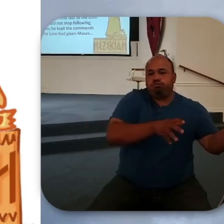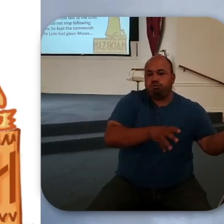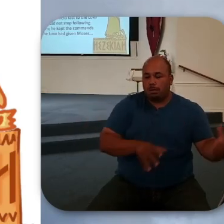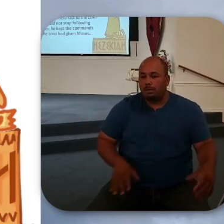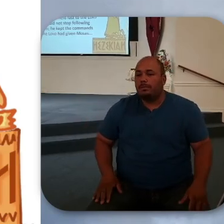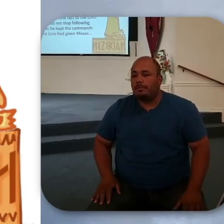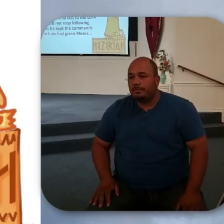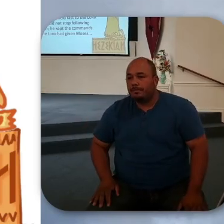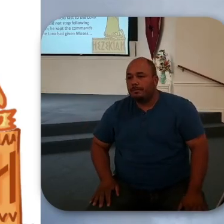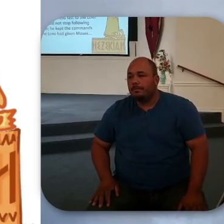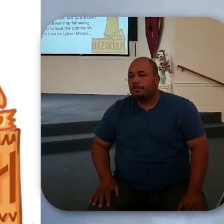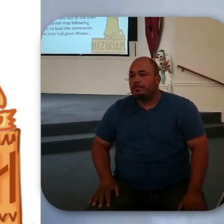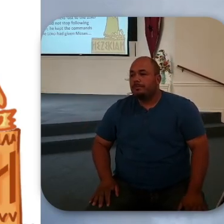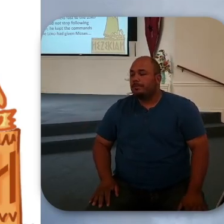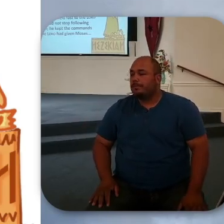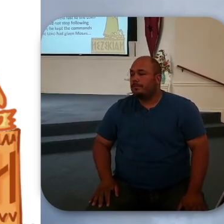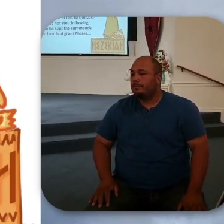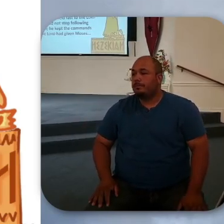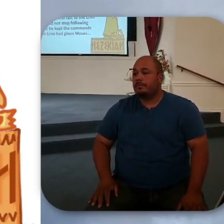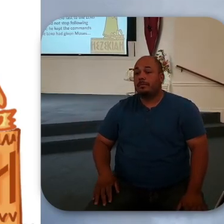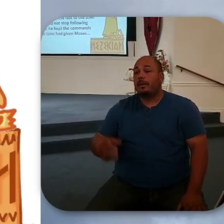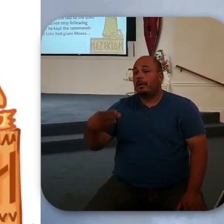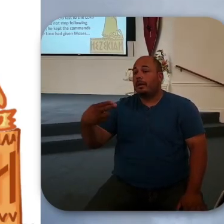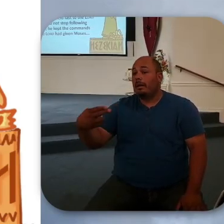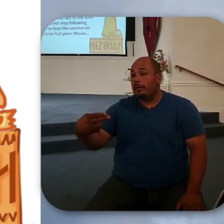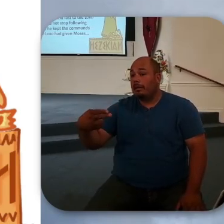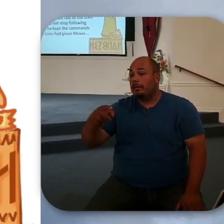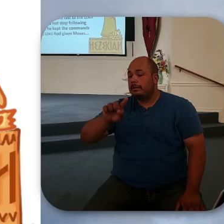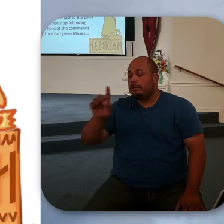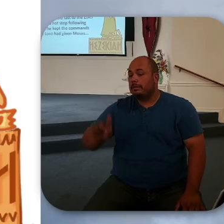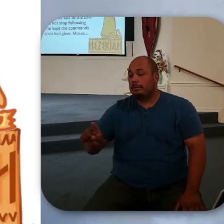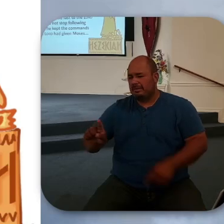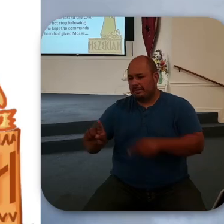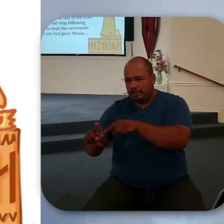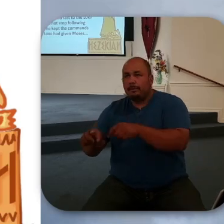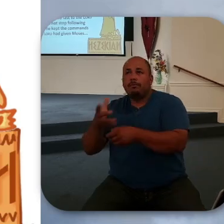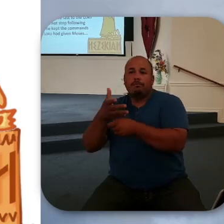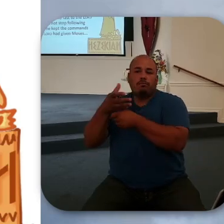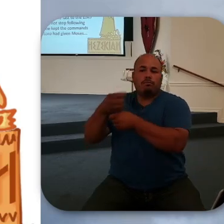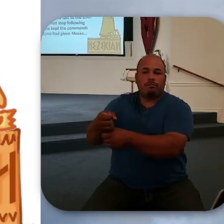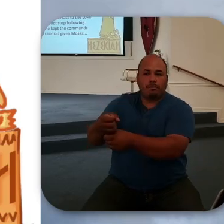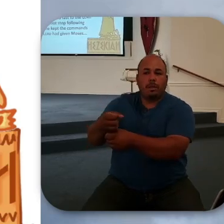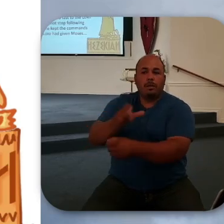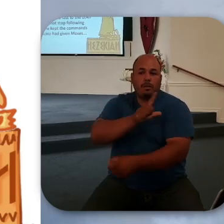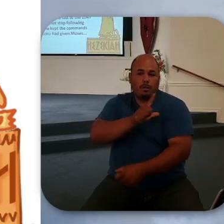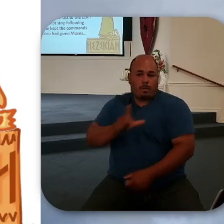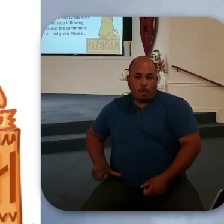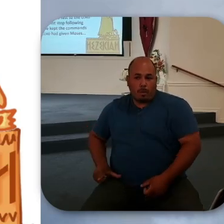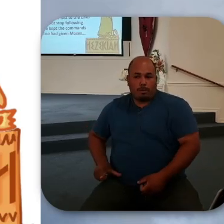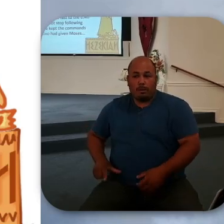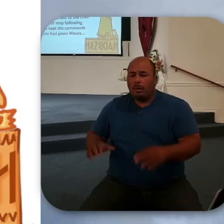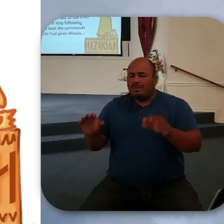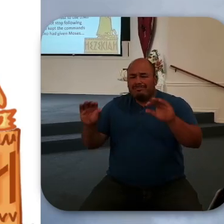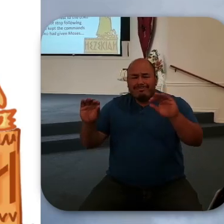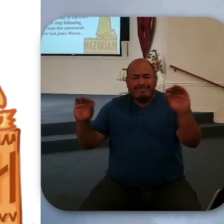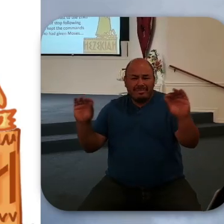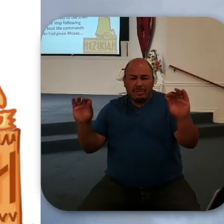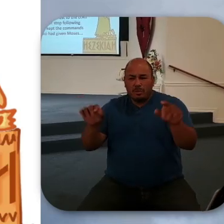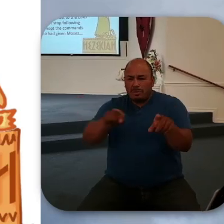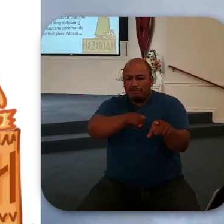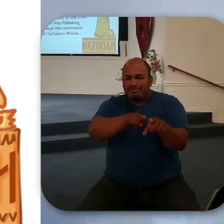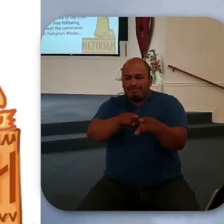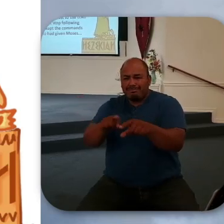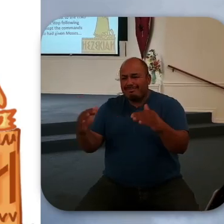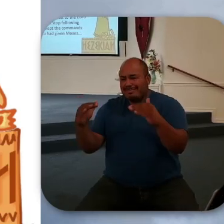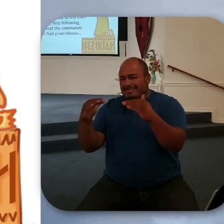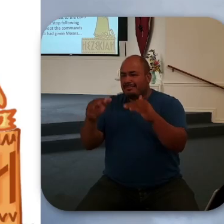snake. Hezekiah trusted in the Lord, the God of Israel. There was no one like him among all the kings of Judah, either before